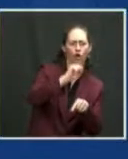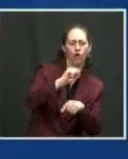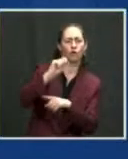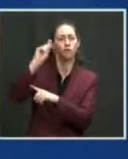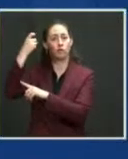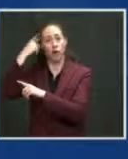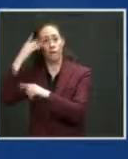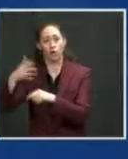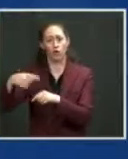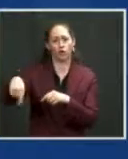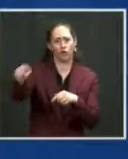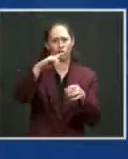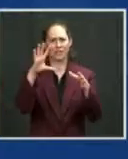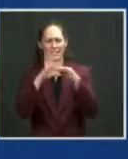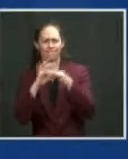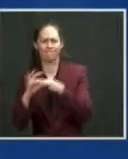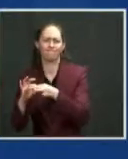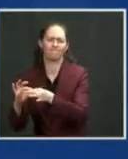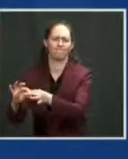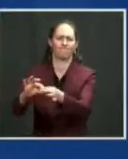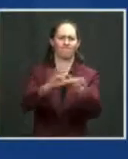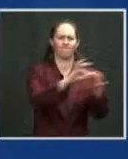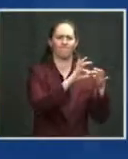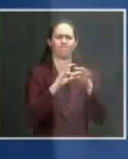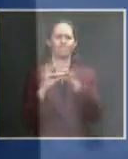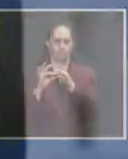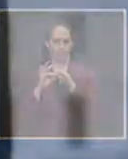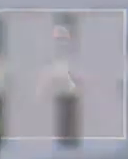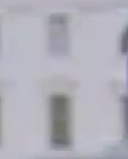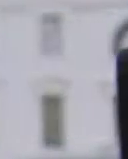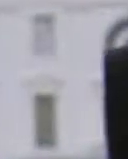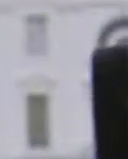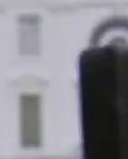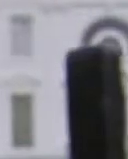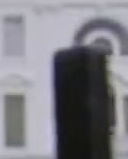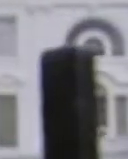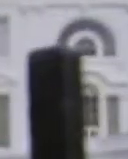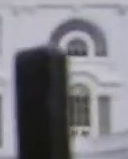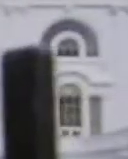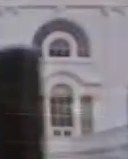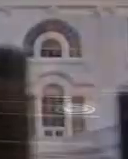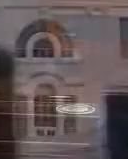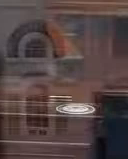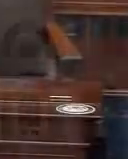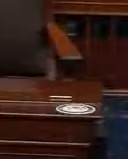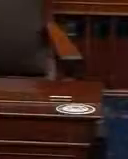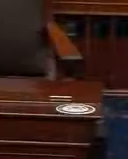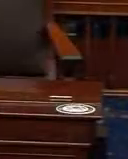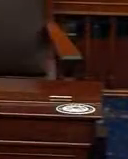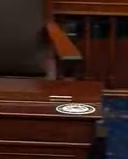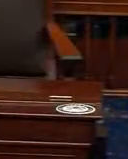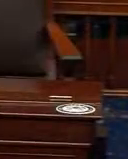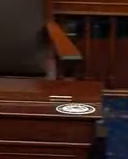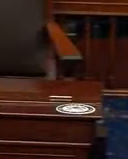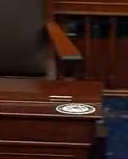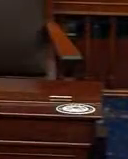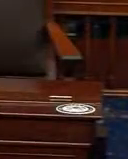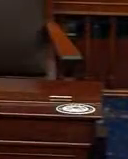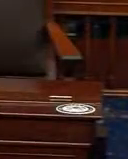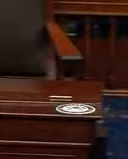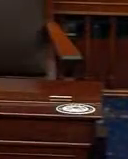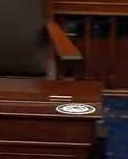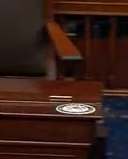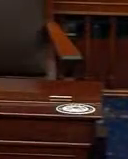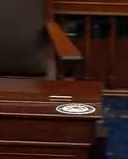with President Biden to discuss his $4 trillion spending plan. An administration seeking common ground with Republicans committed to